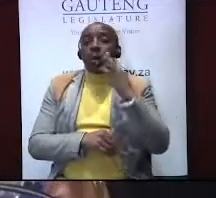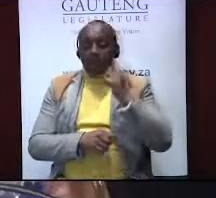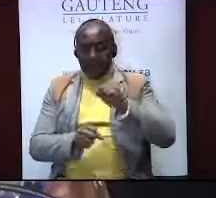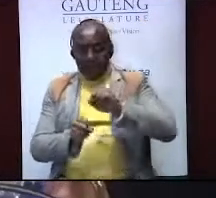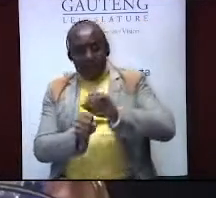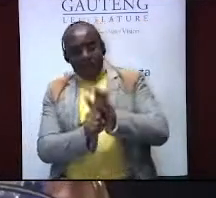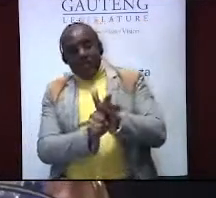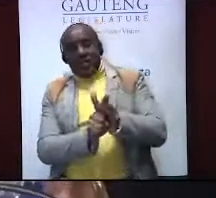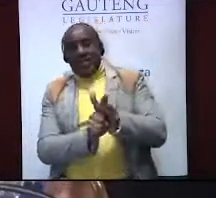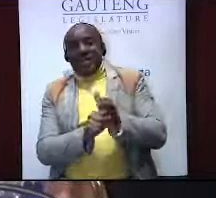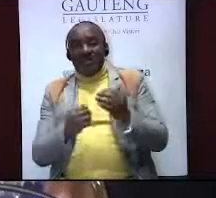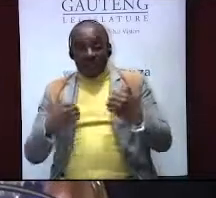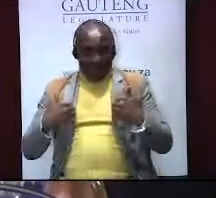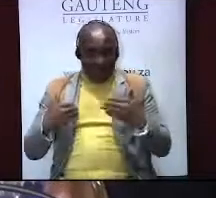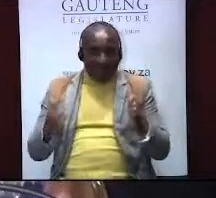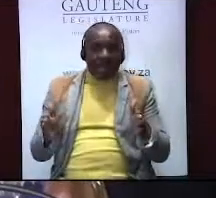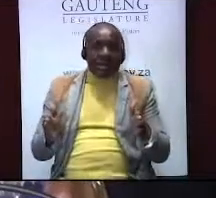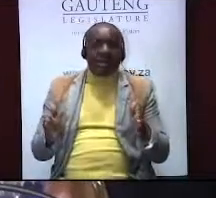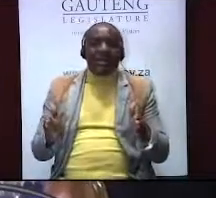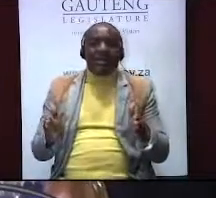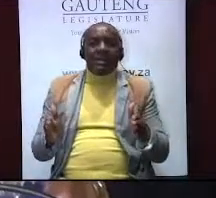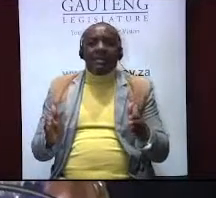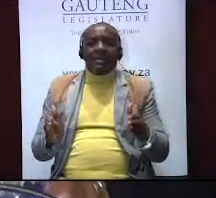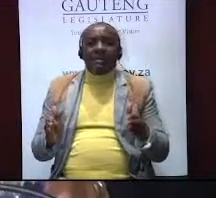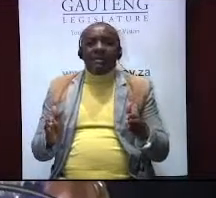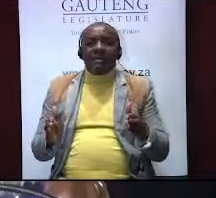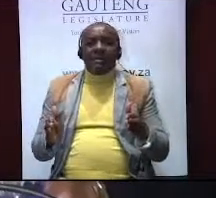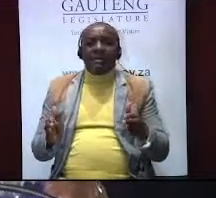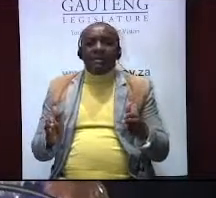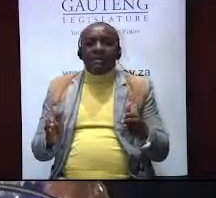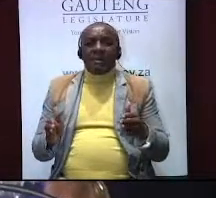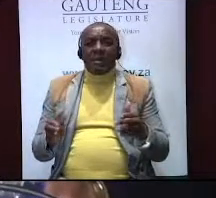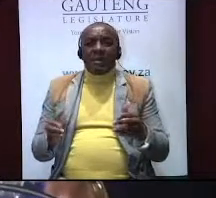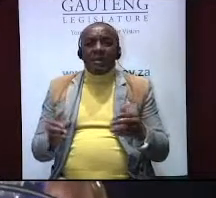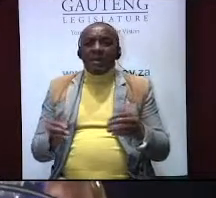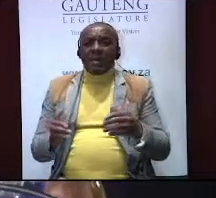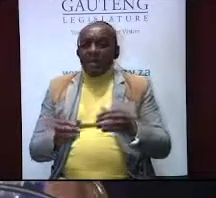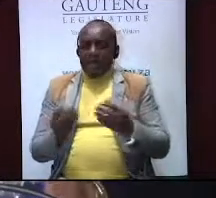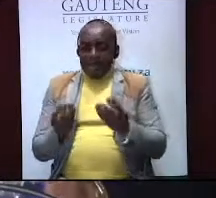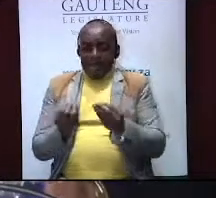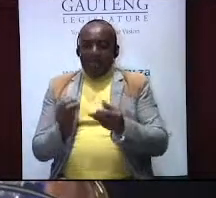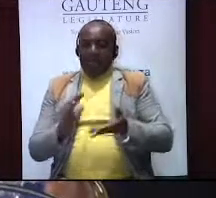COVID-19 came in, it rose higher and higher.